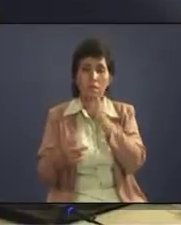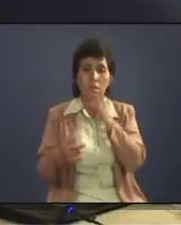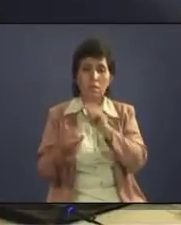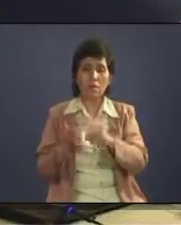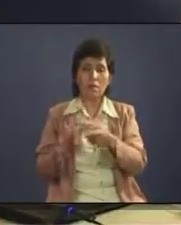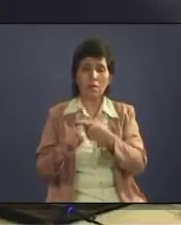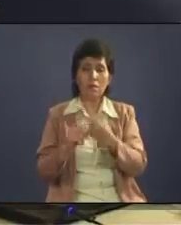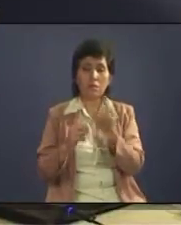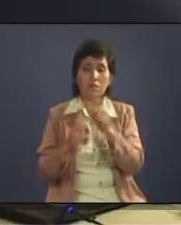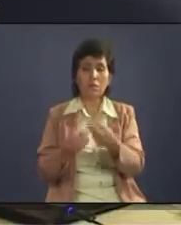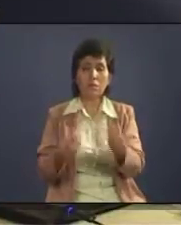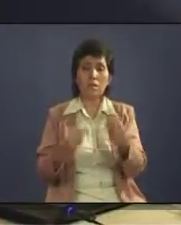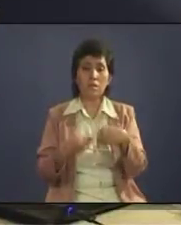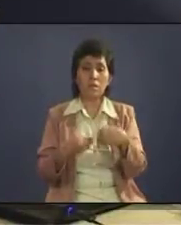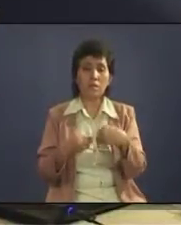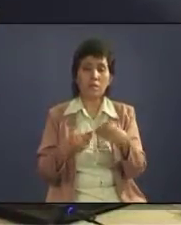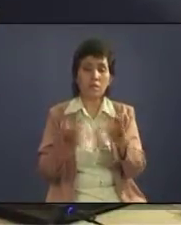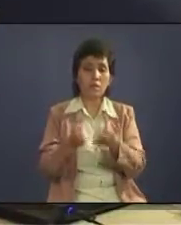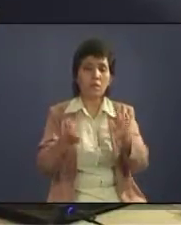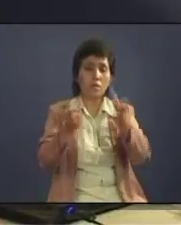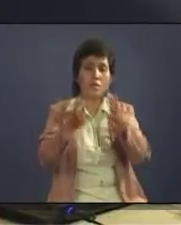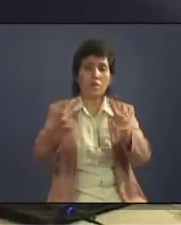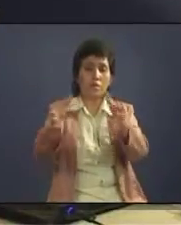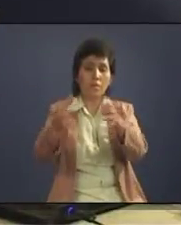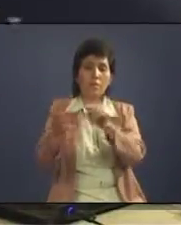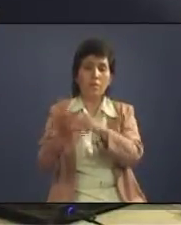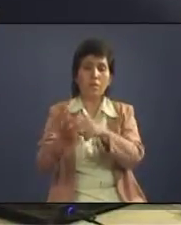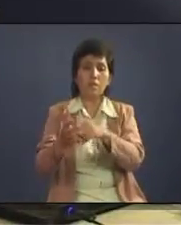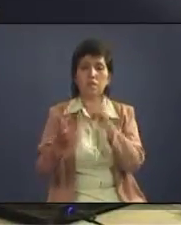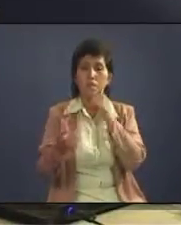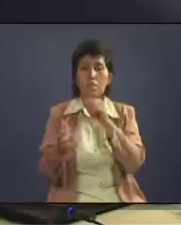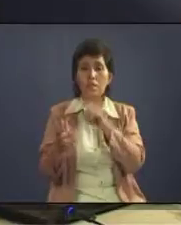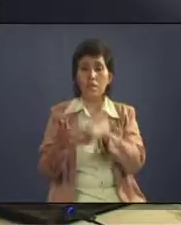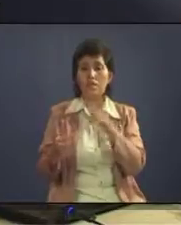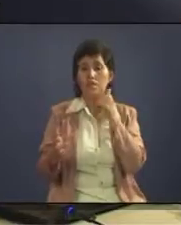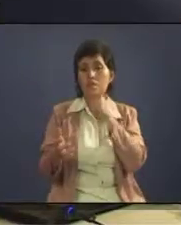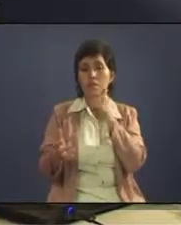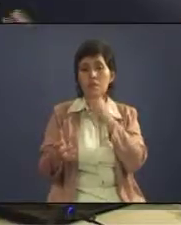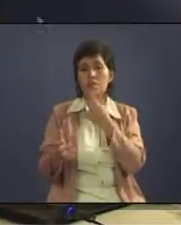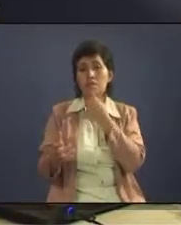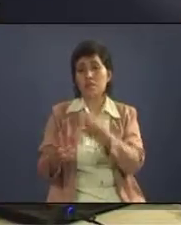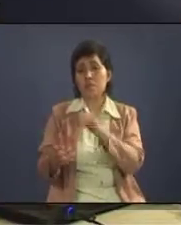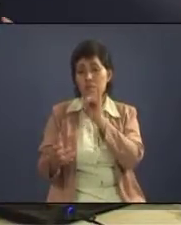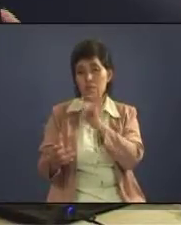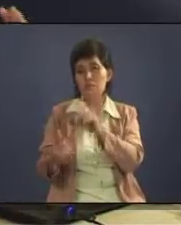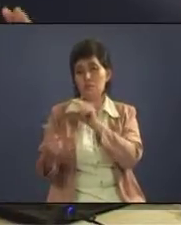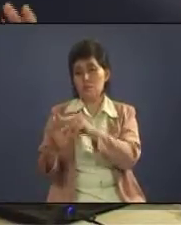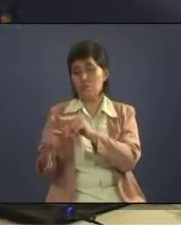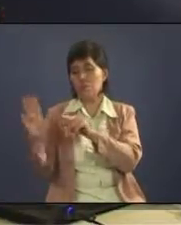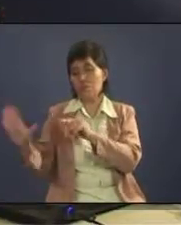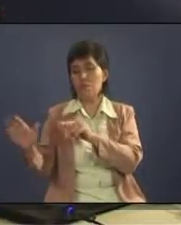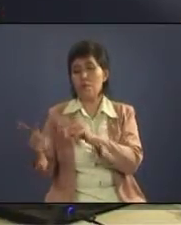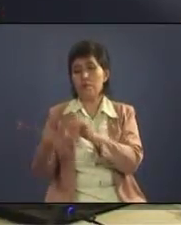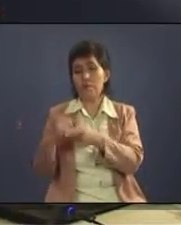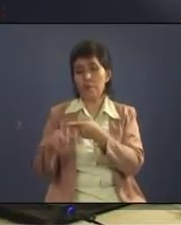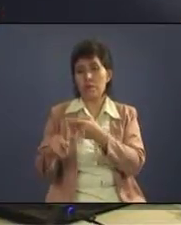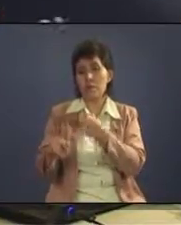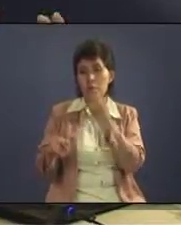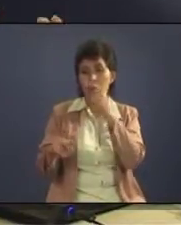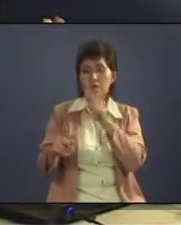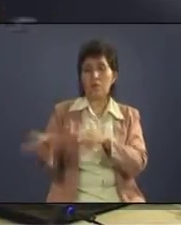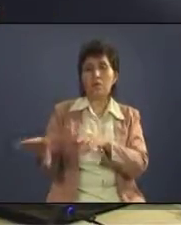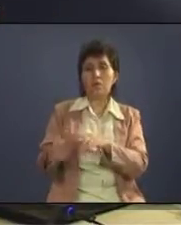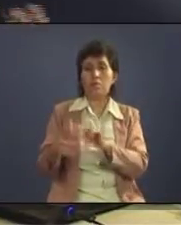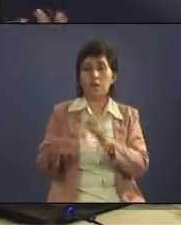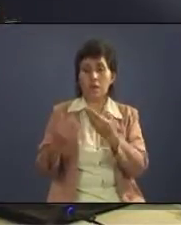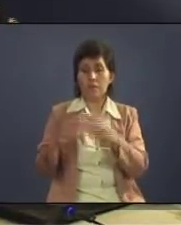only given 3 bouquets of flowers to this girl, and this girl has said yes to your friend to be his girlfriend, but